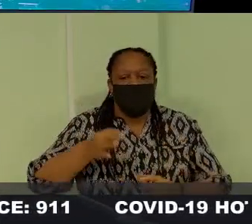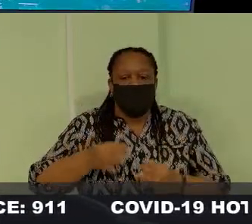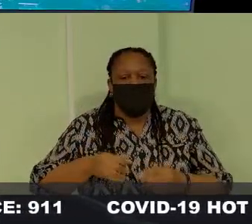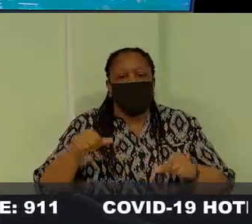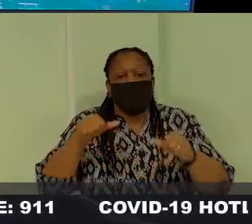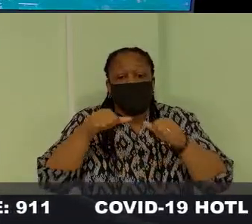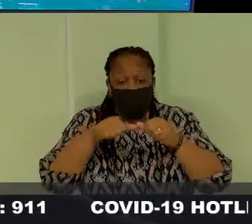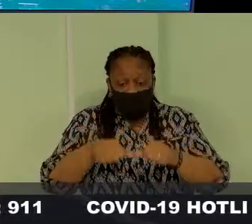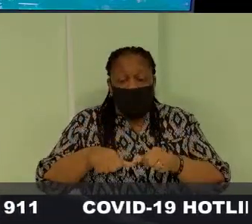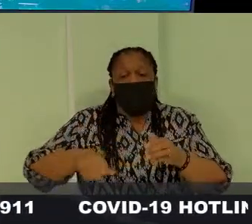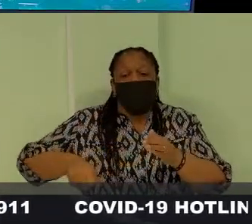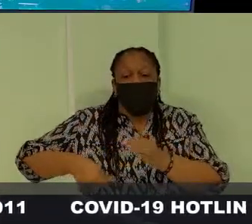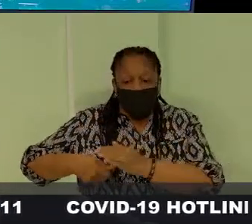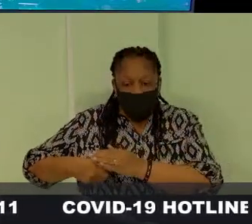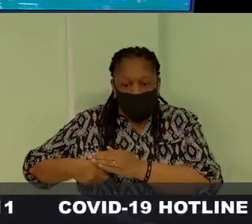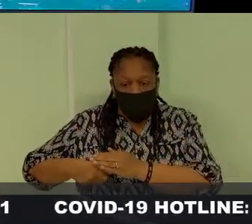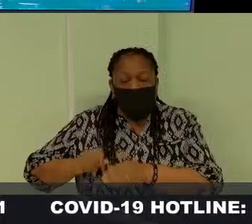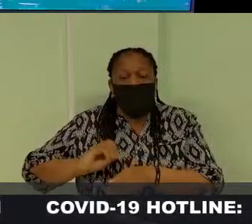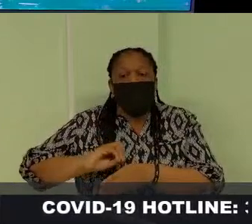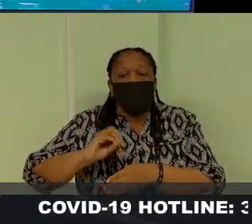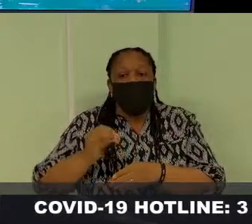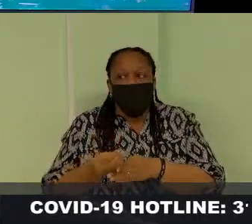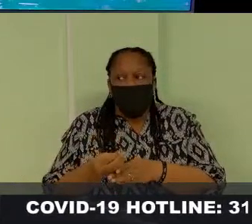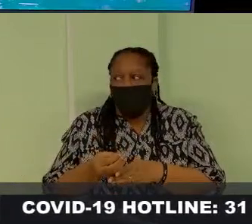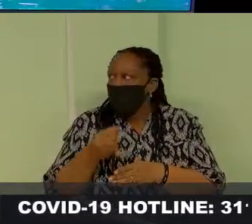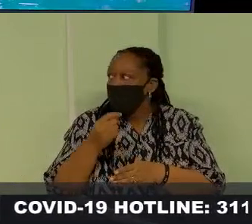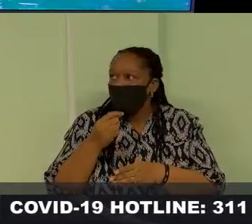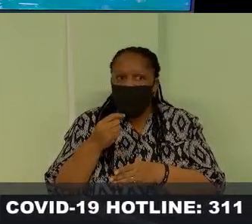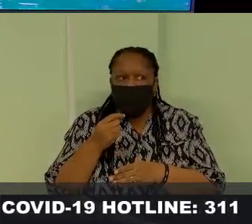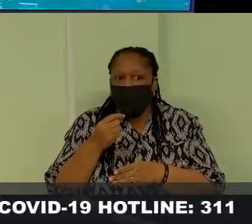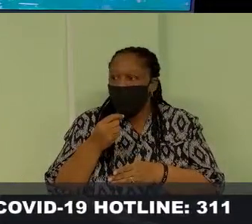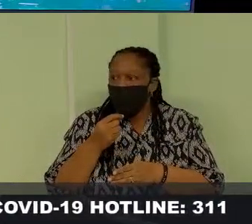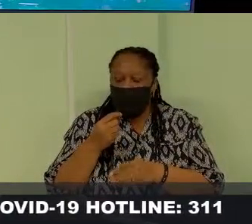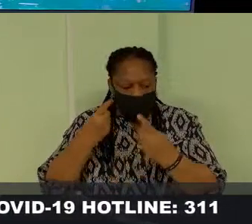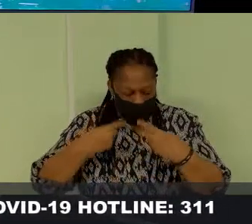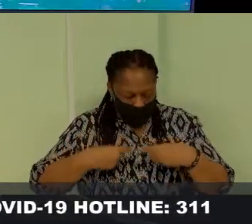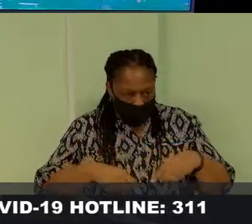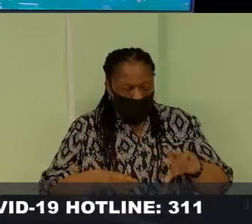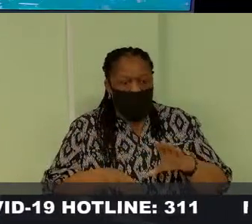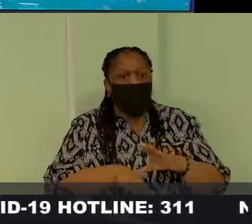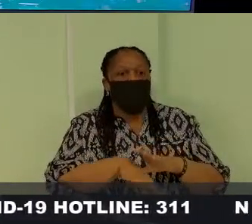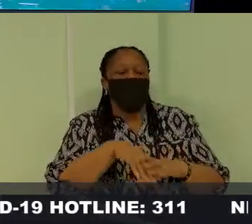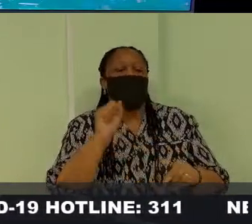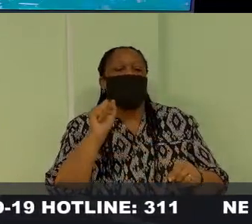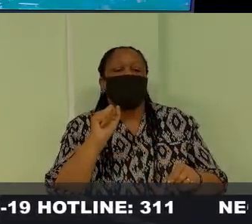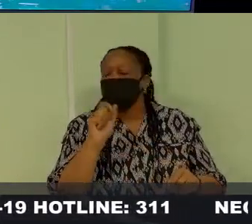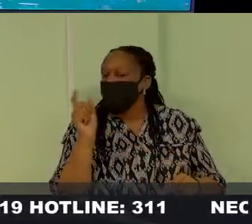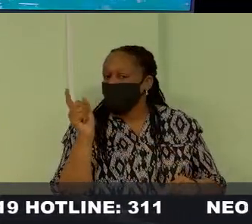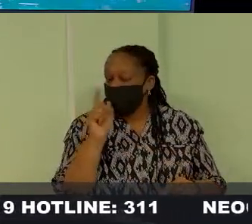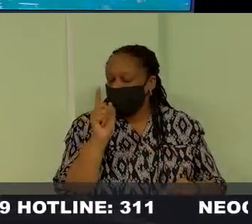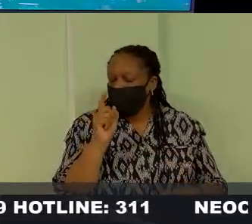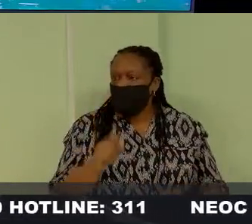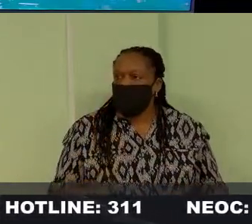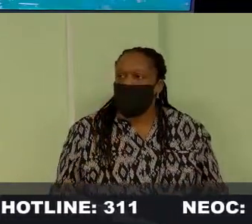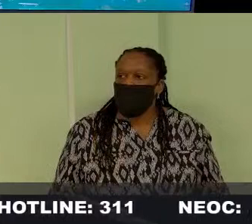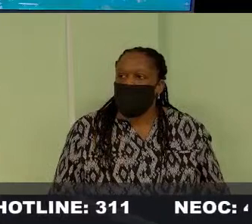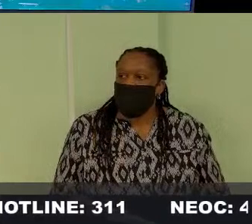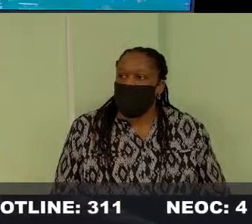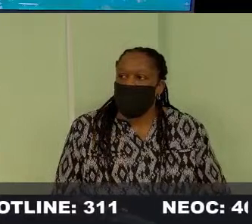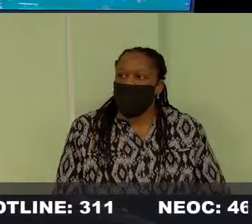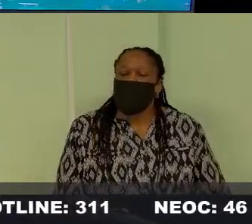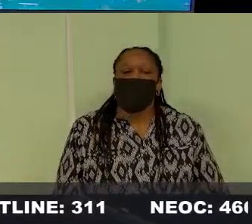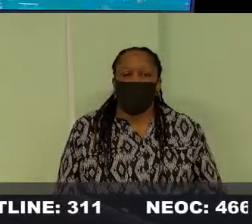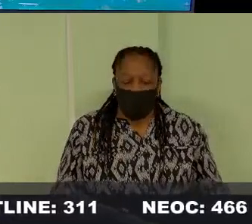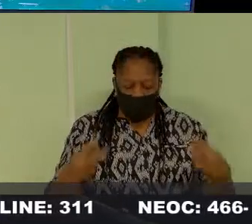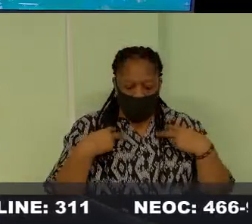and the higher risk traveler. So they will be monitored using this application. It has geofencing